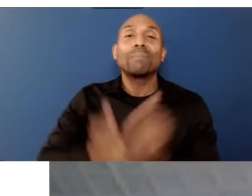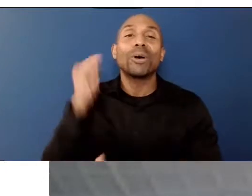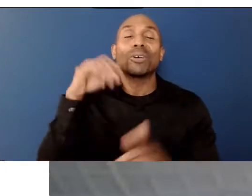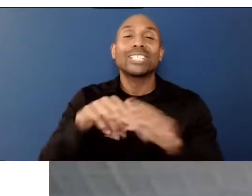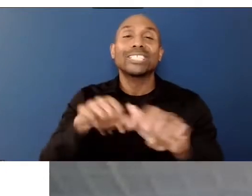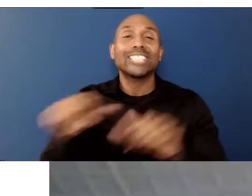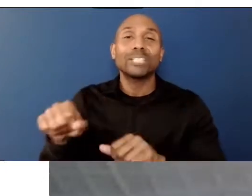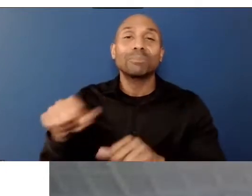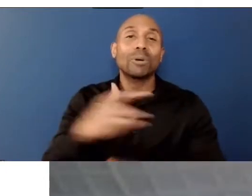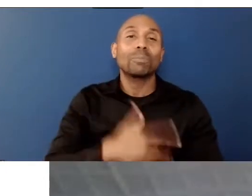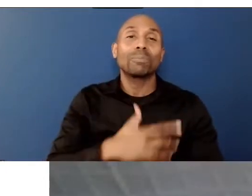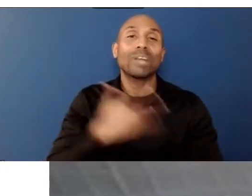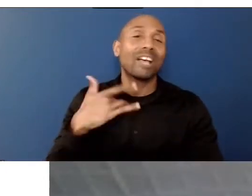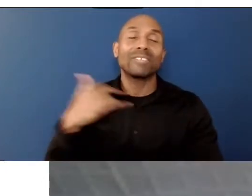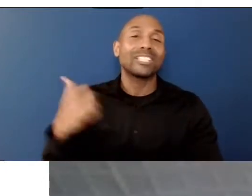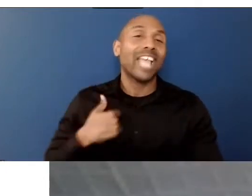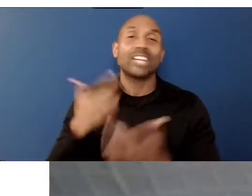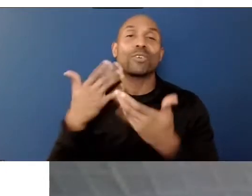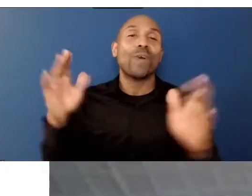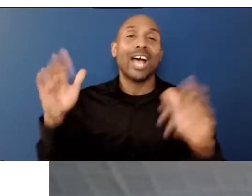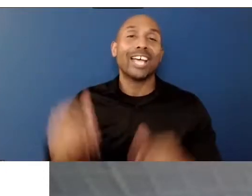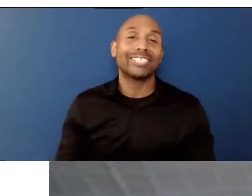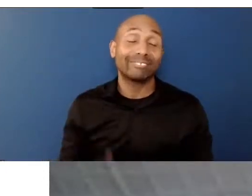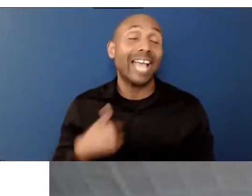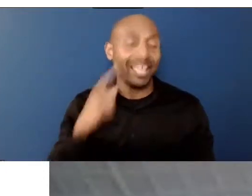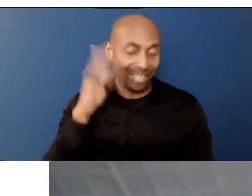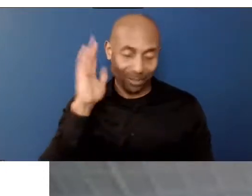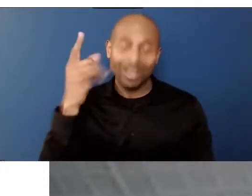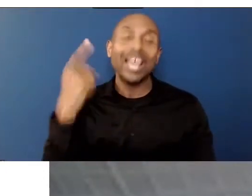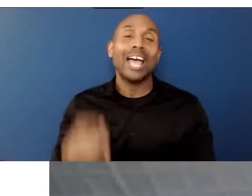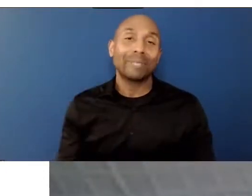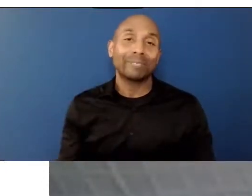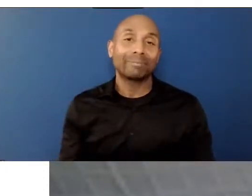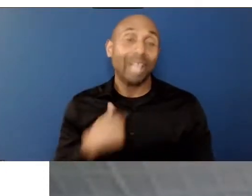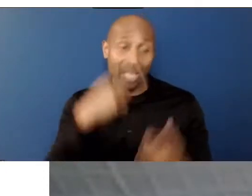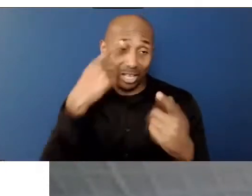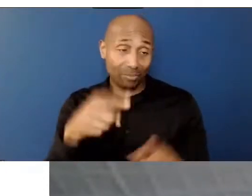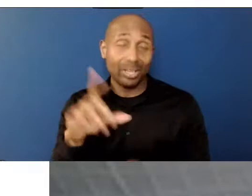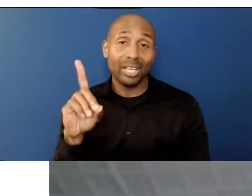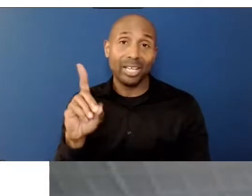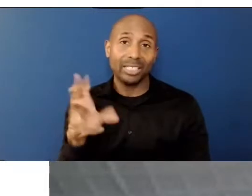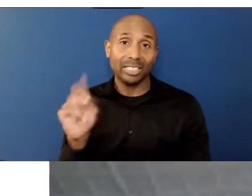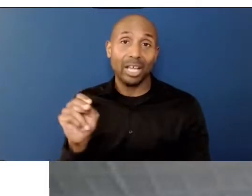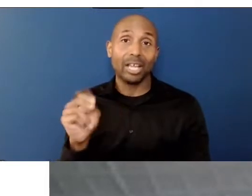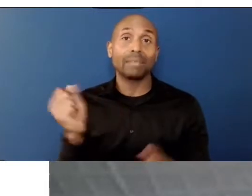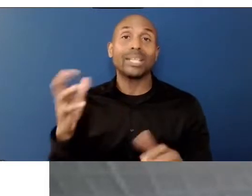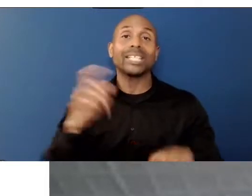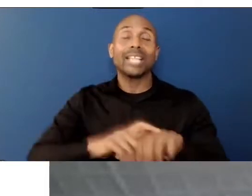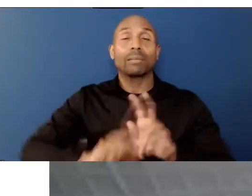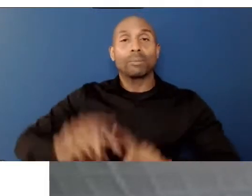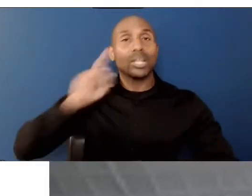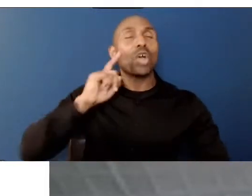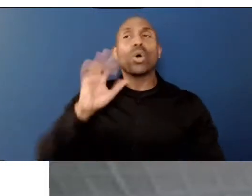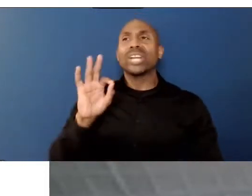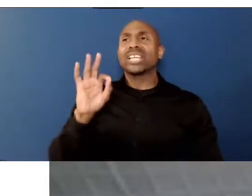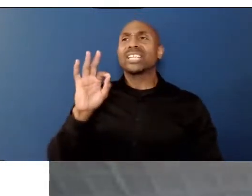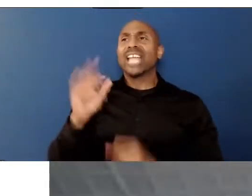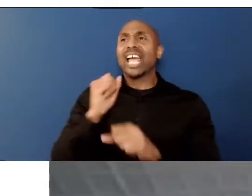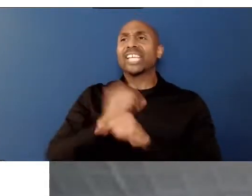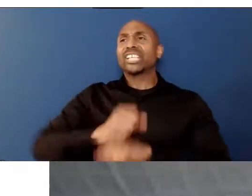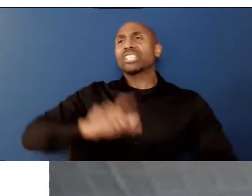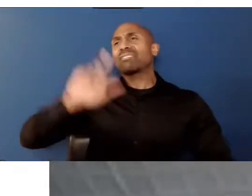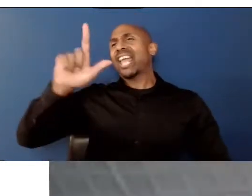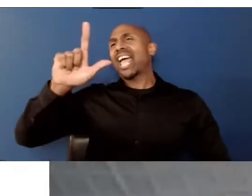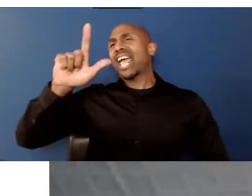I think we're going to get there. And I do agree with you, Dawn. It seemed 9 years seems like a really long time, but in the world